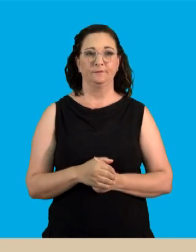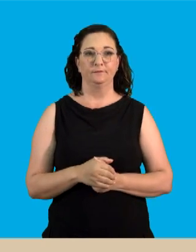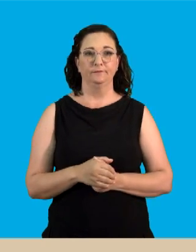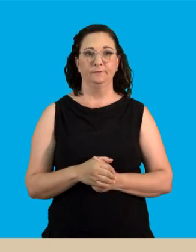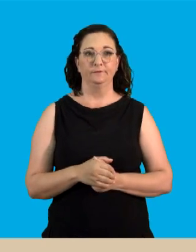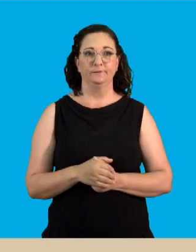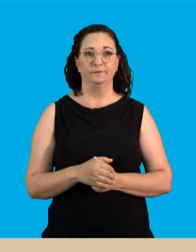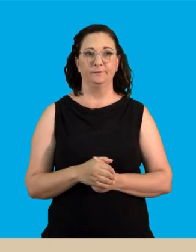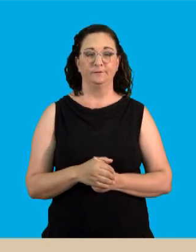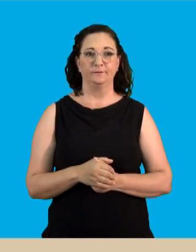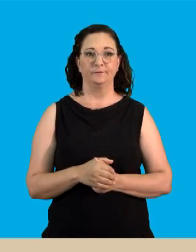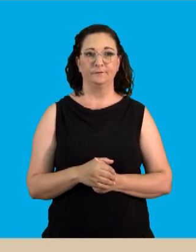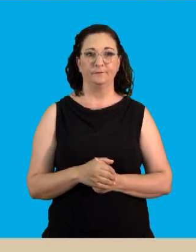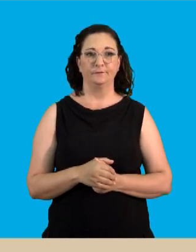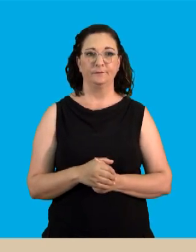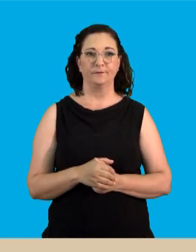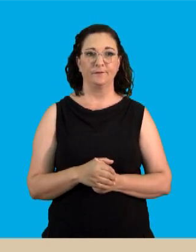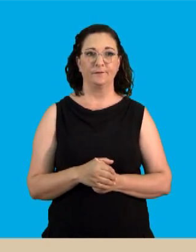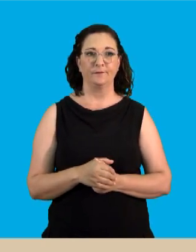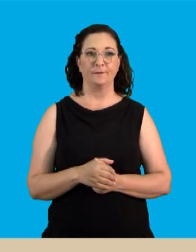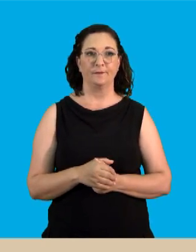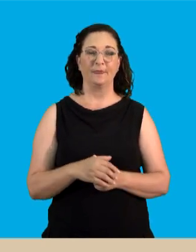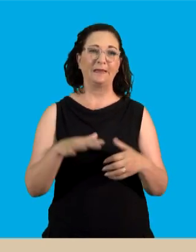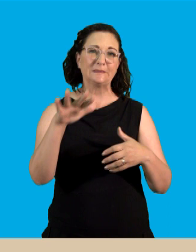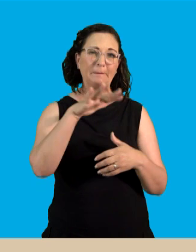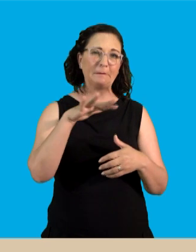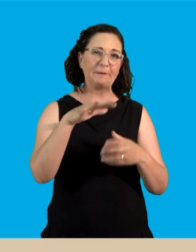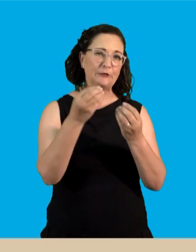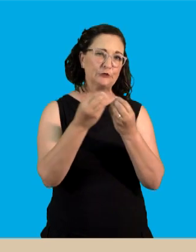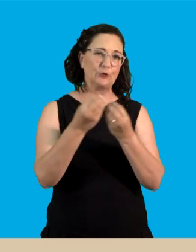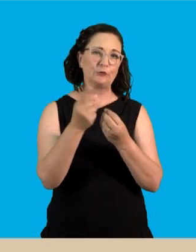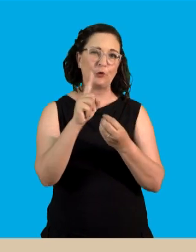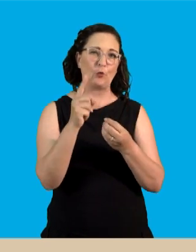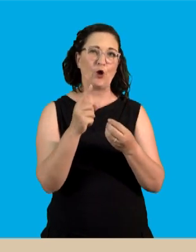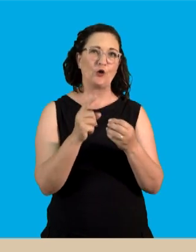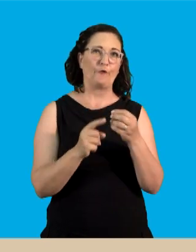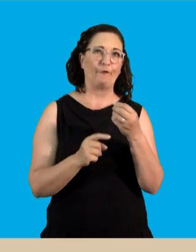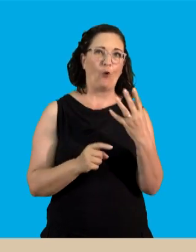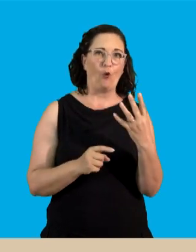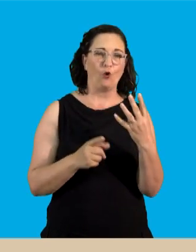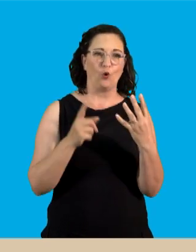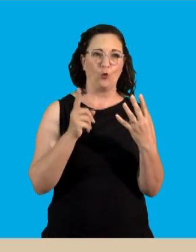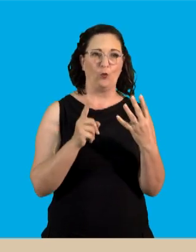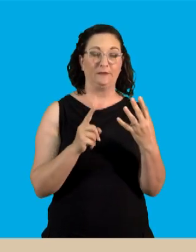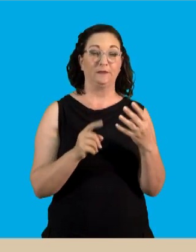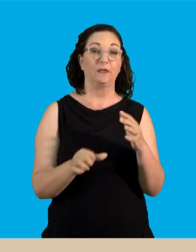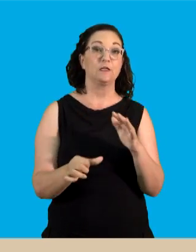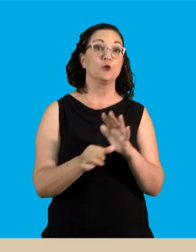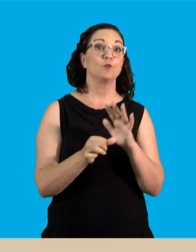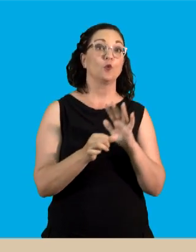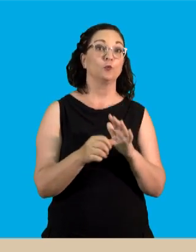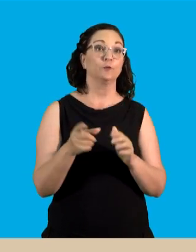that. Now, which 4 space objects do we find in the Milky Way galaxy? Now, the